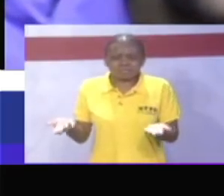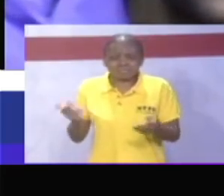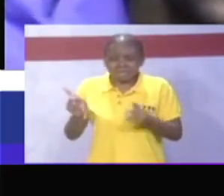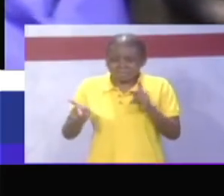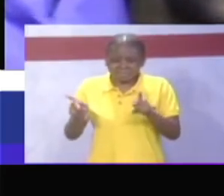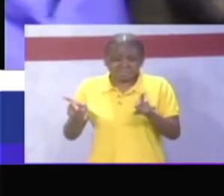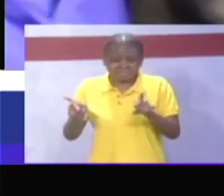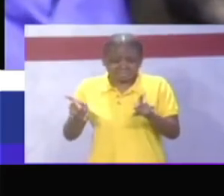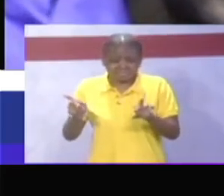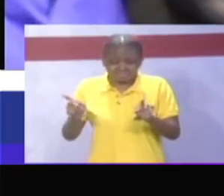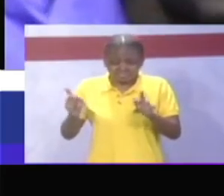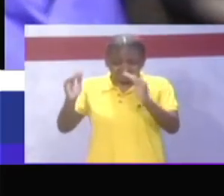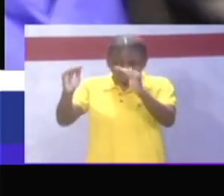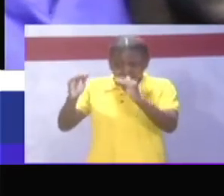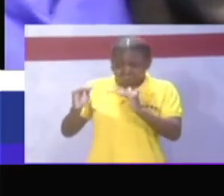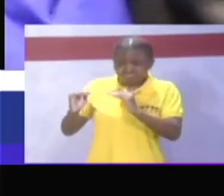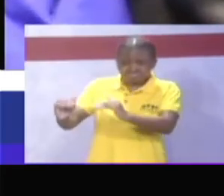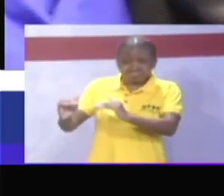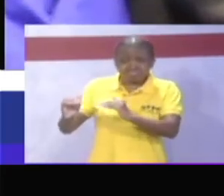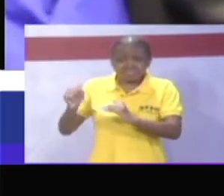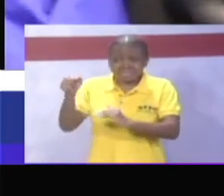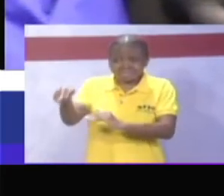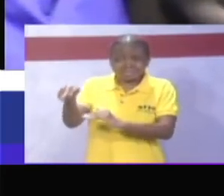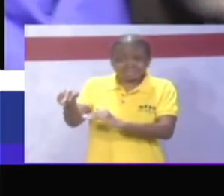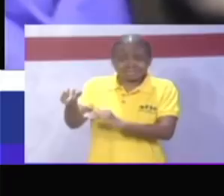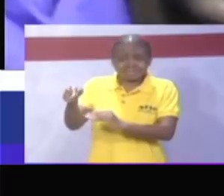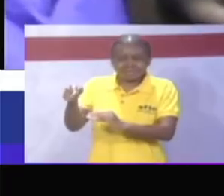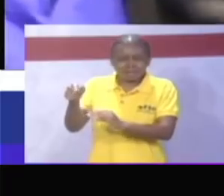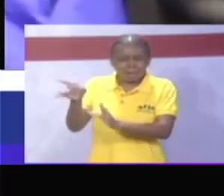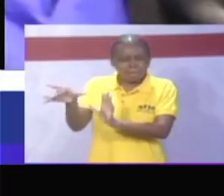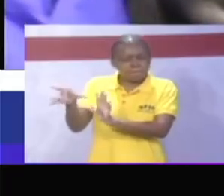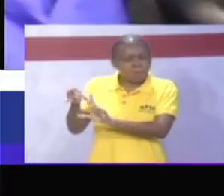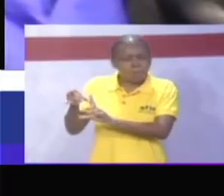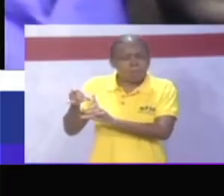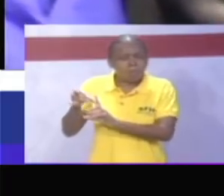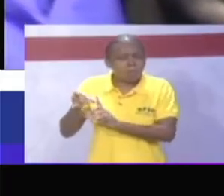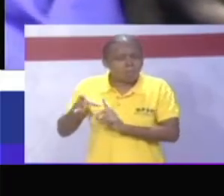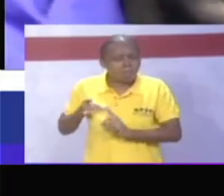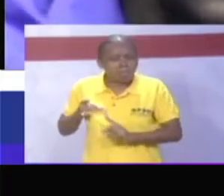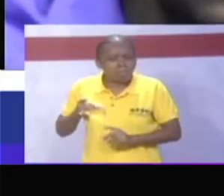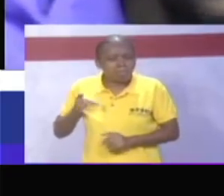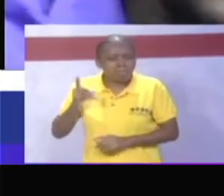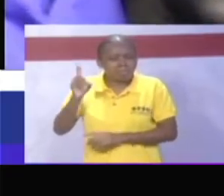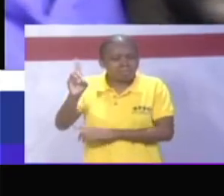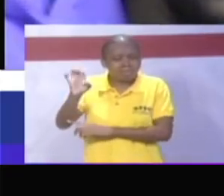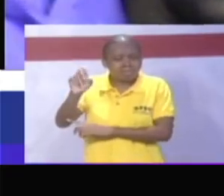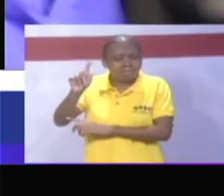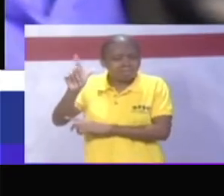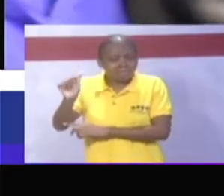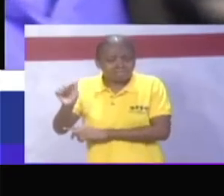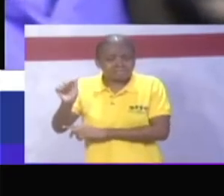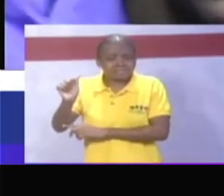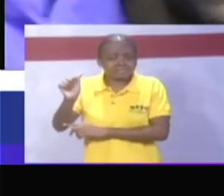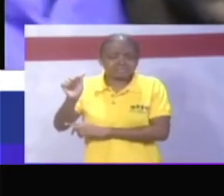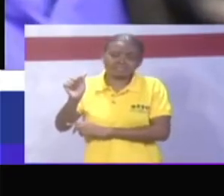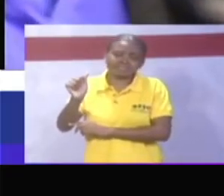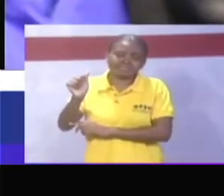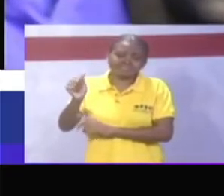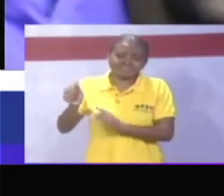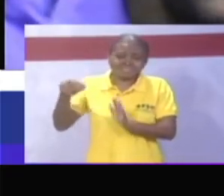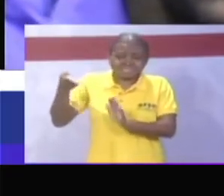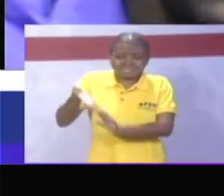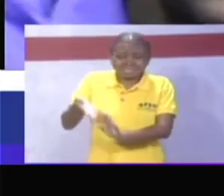step-down facility. And it brings into question for yet another time, is the system of early rapid testing